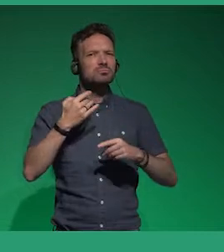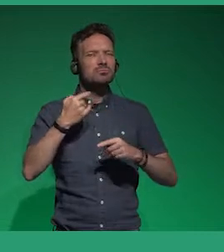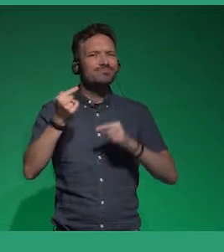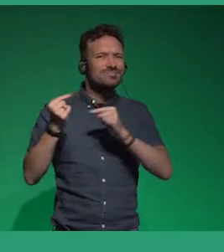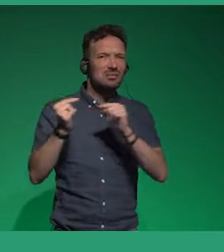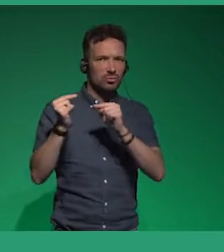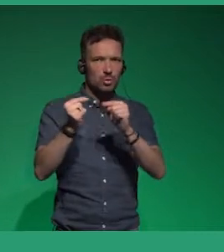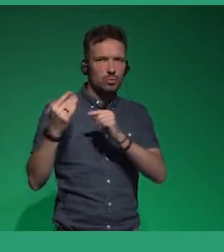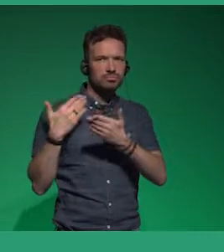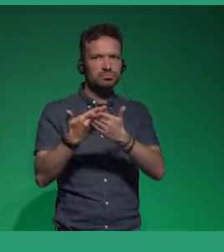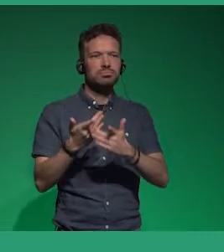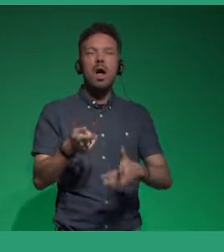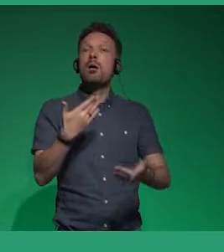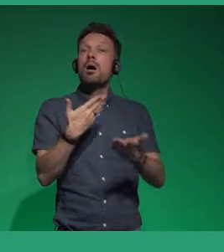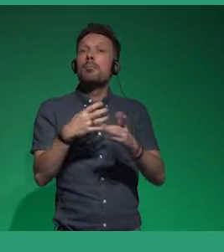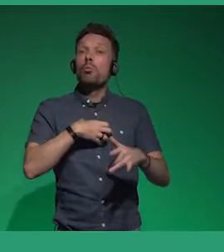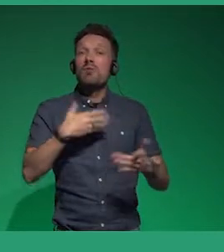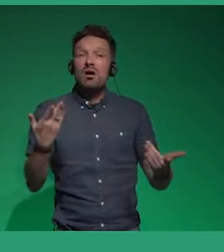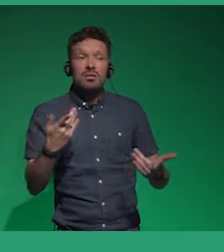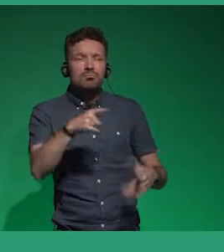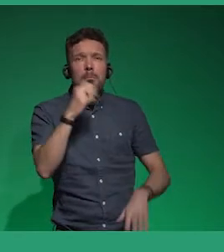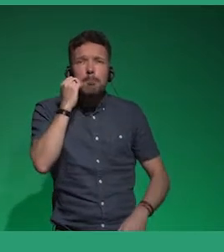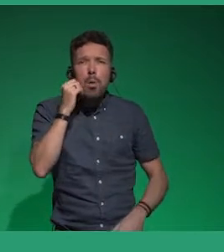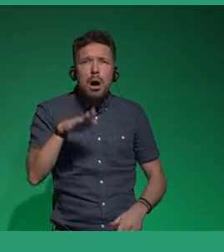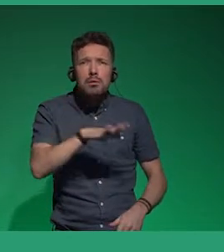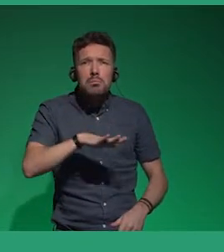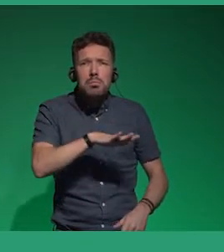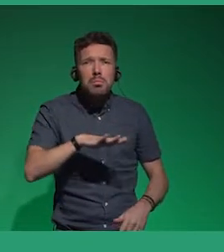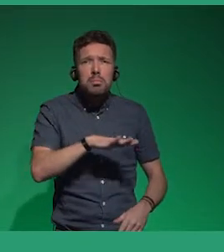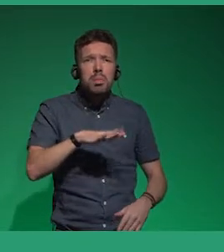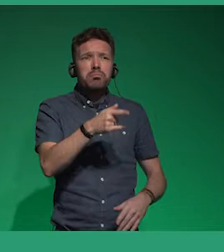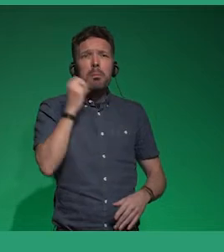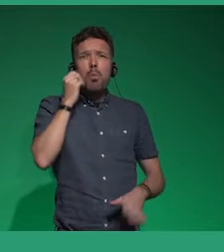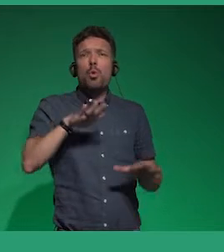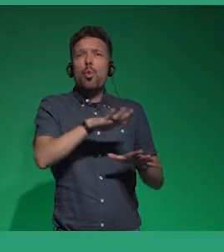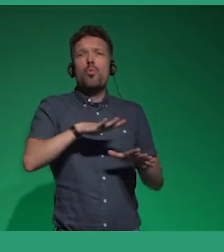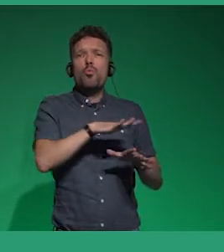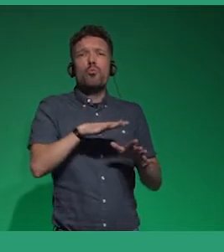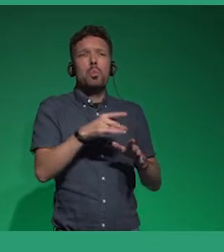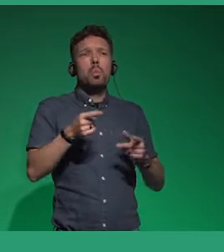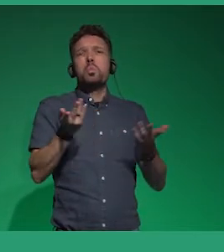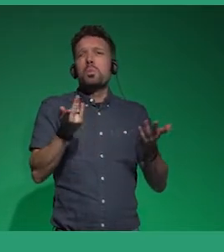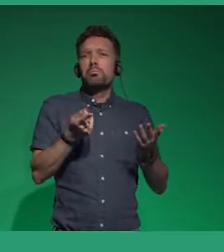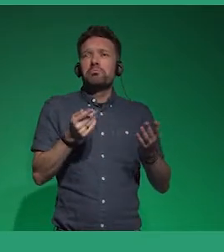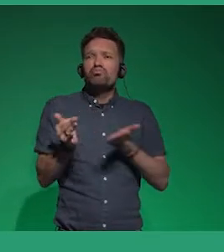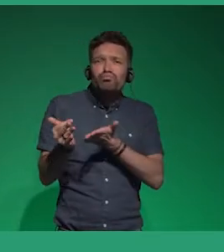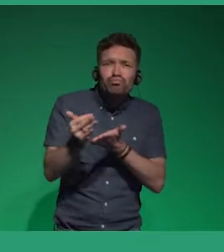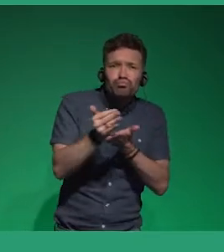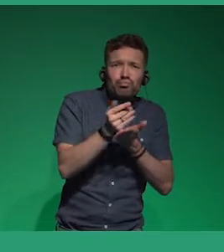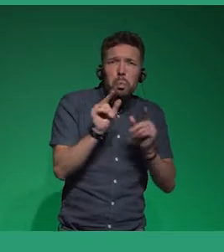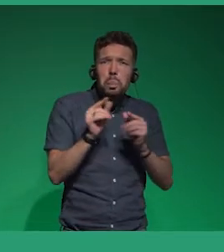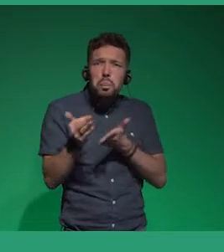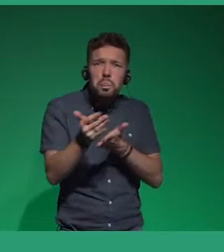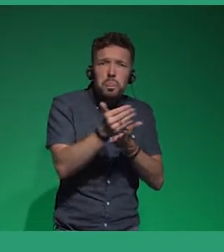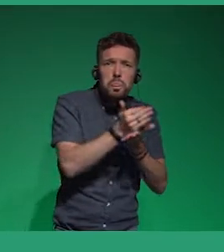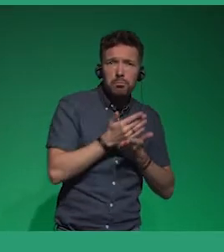can see how oil palm expanded in Indonesia between 1990 and 2015, and we can see that